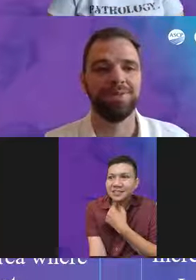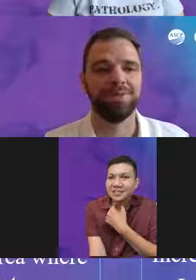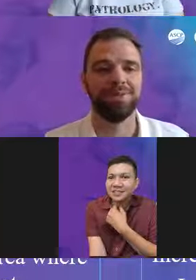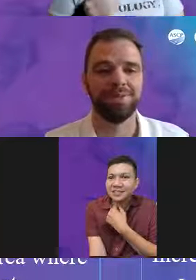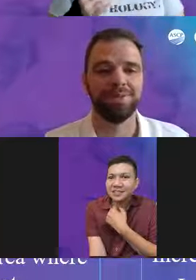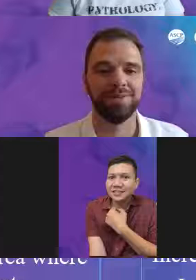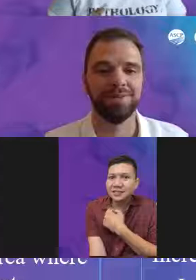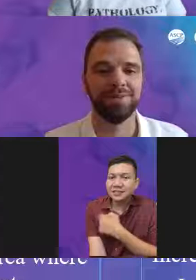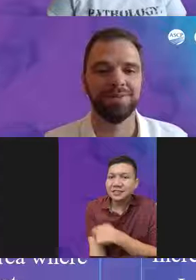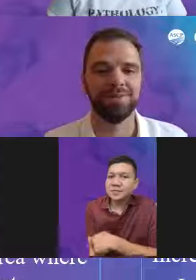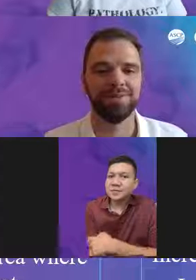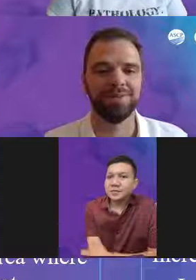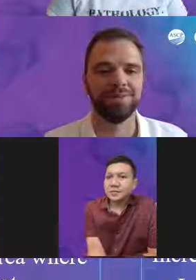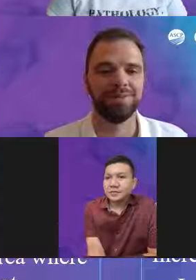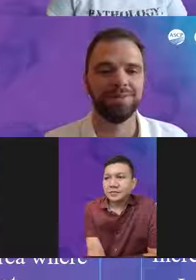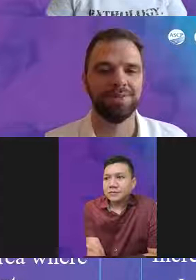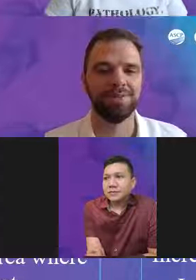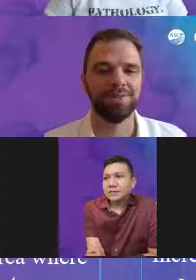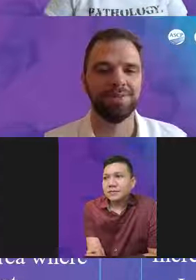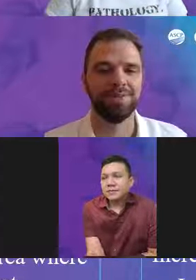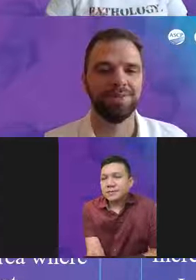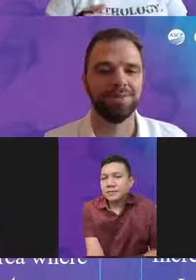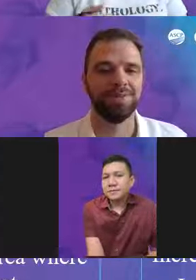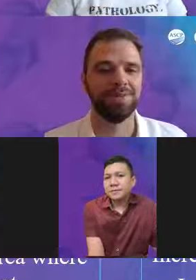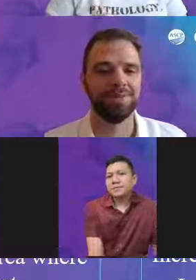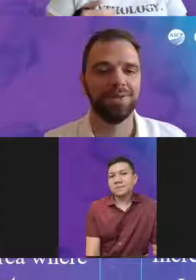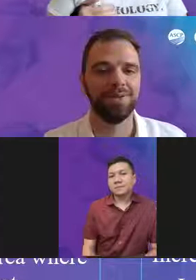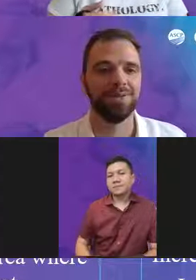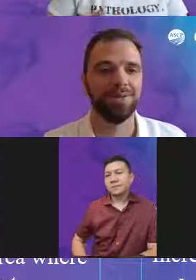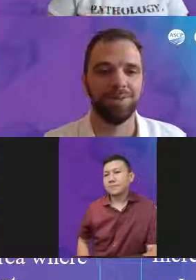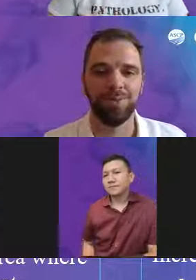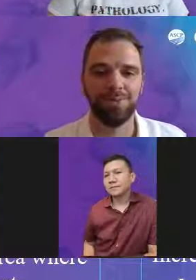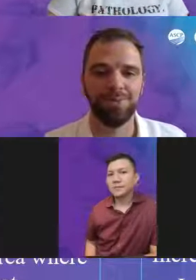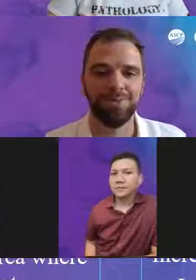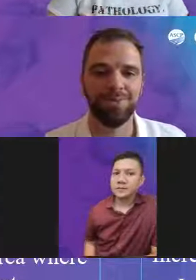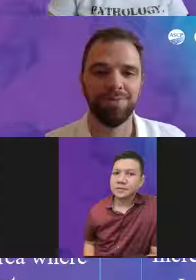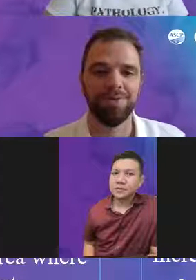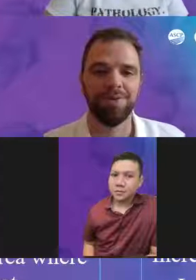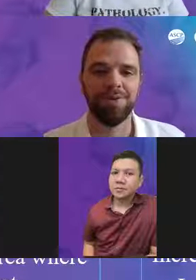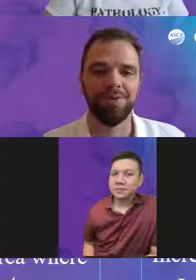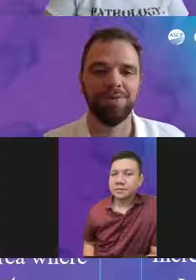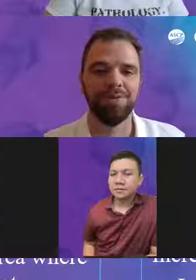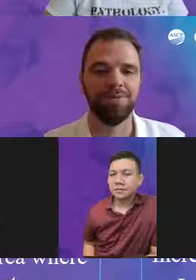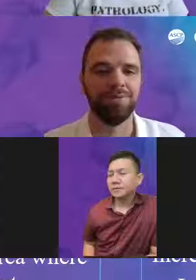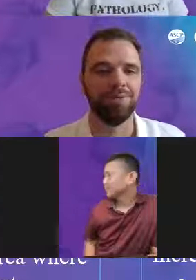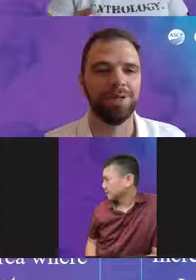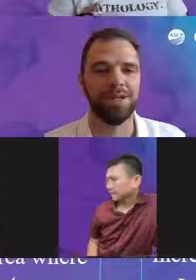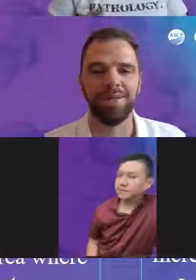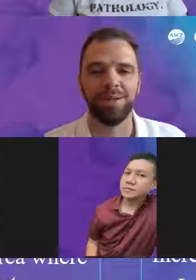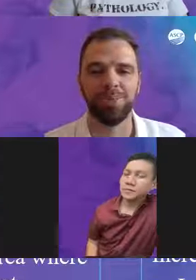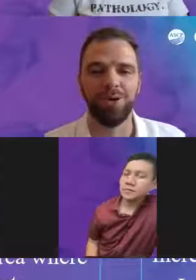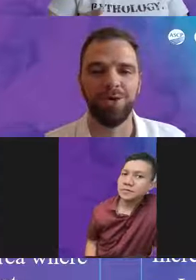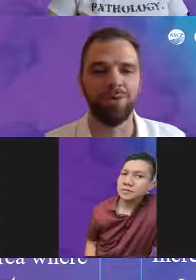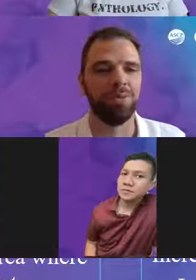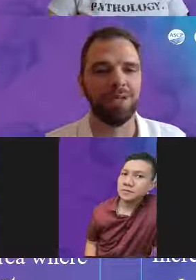early 1900s. That is not that long, you know? Mm-hmm. And so it is very easy to overlook. We're